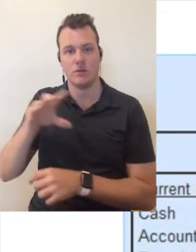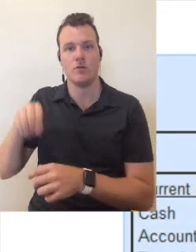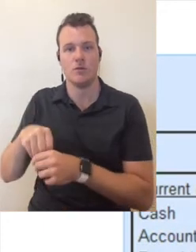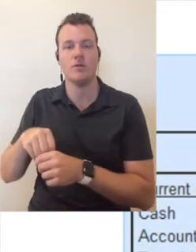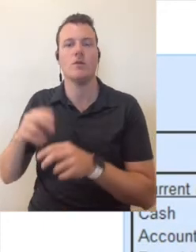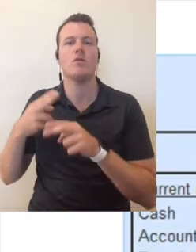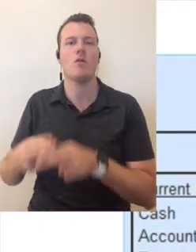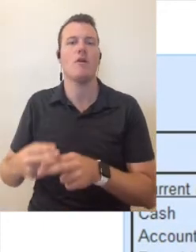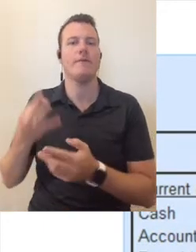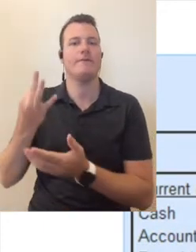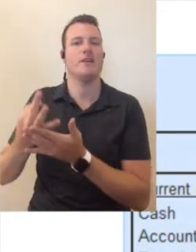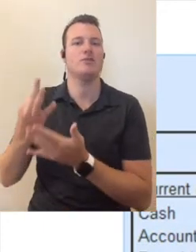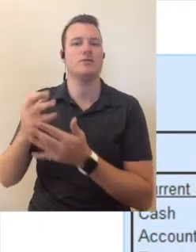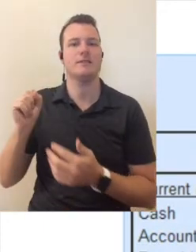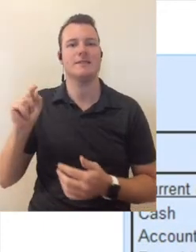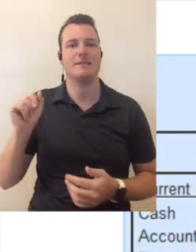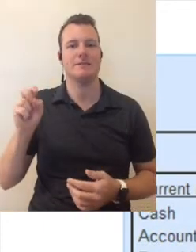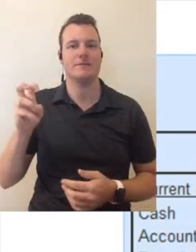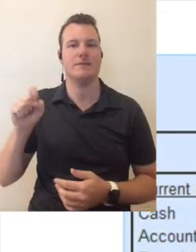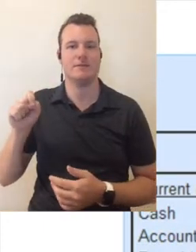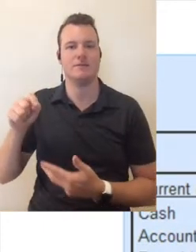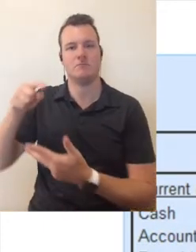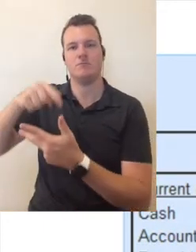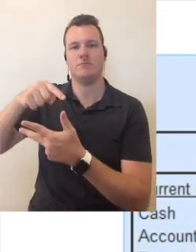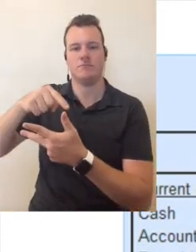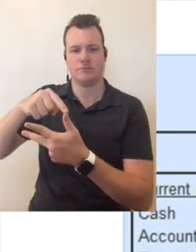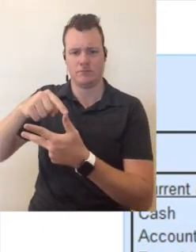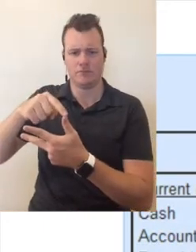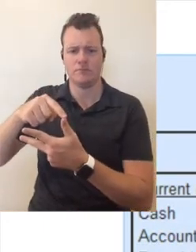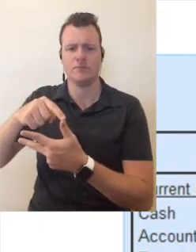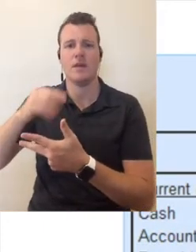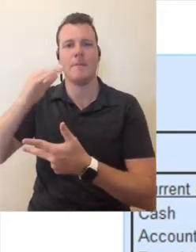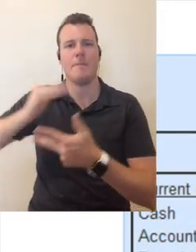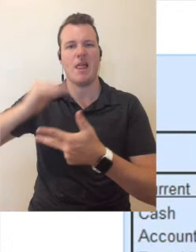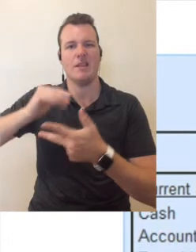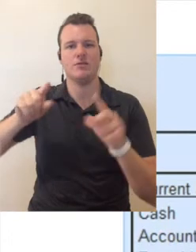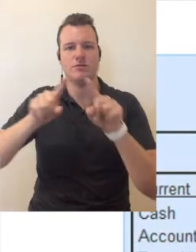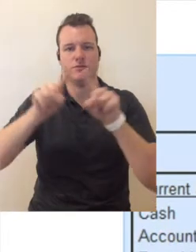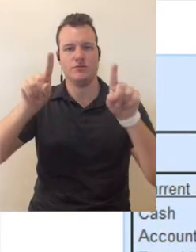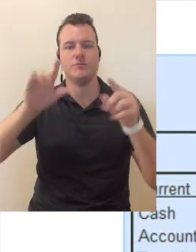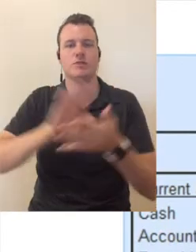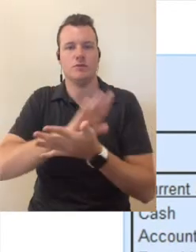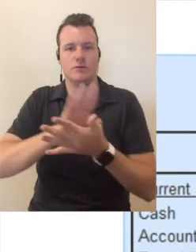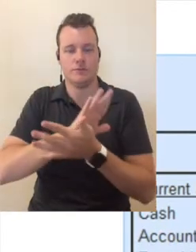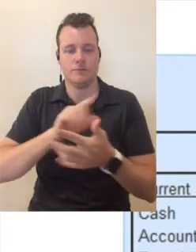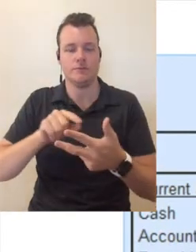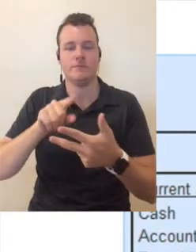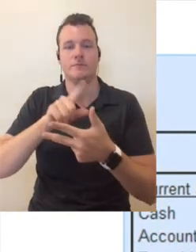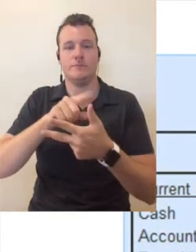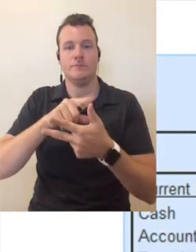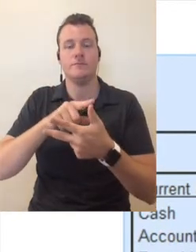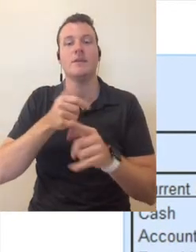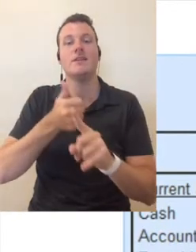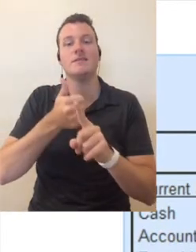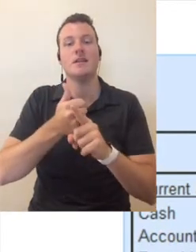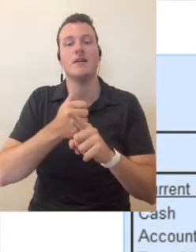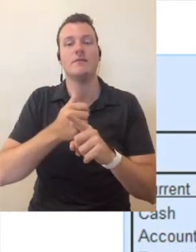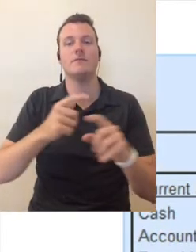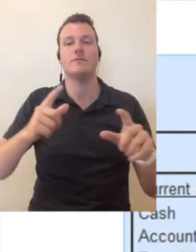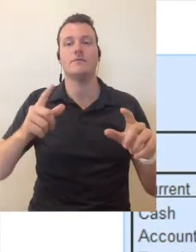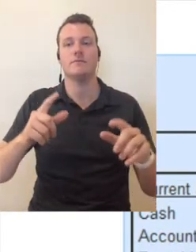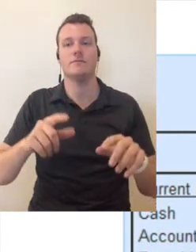statements that's part of something called your financial statement, okay? And what we're looking at here on the balance sheet is